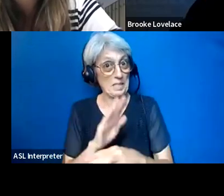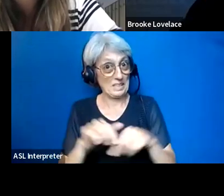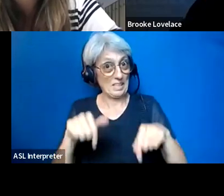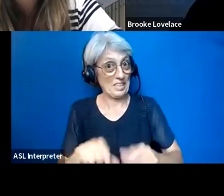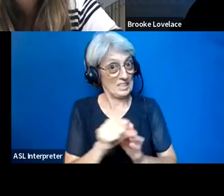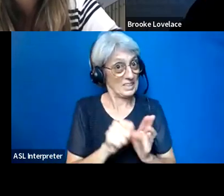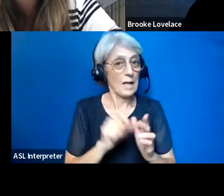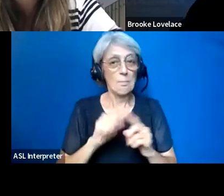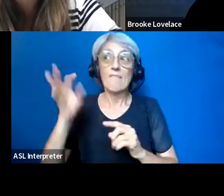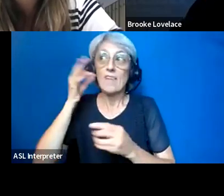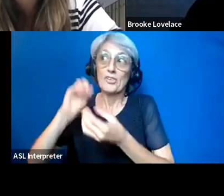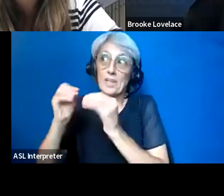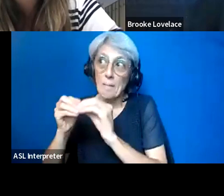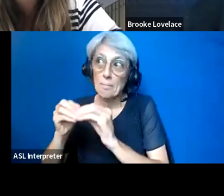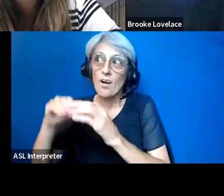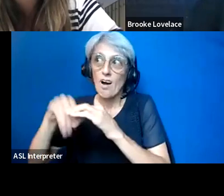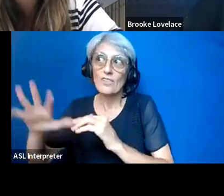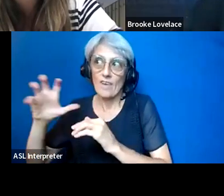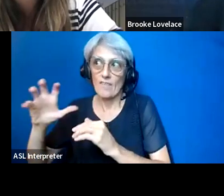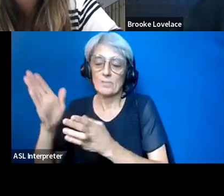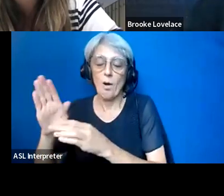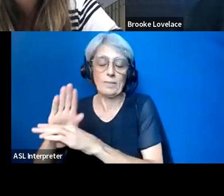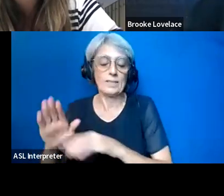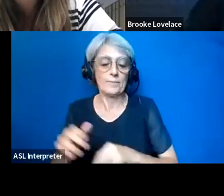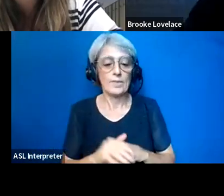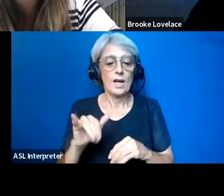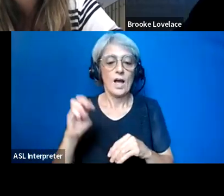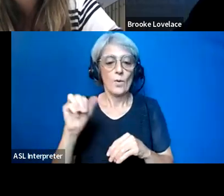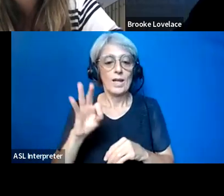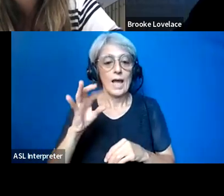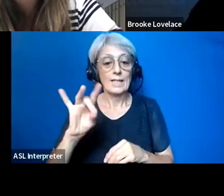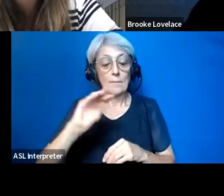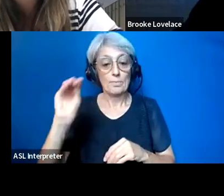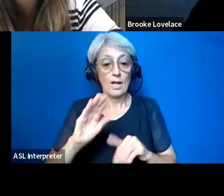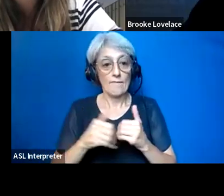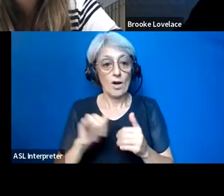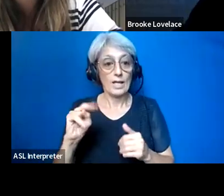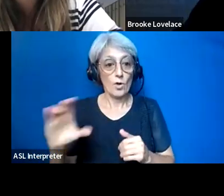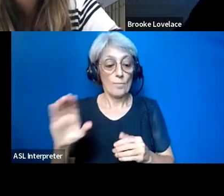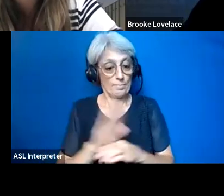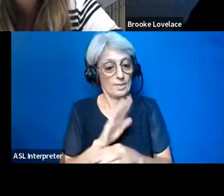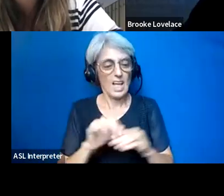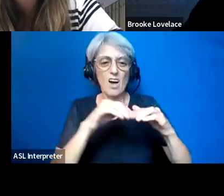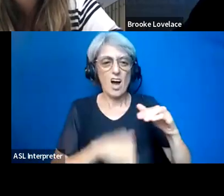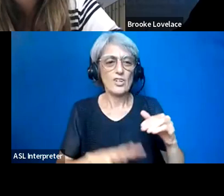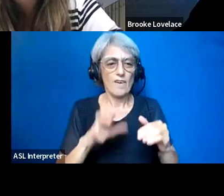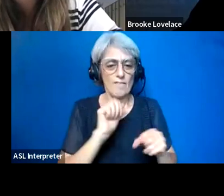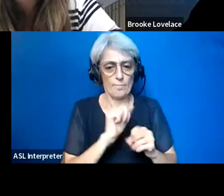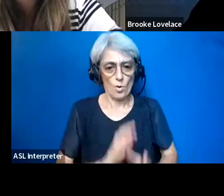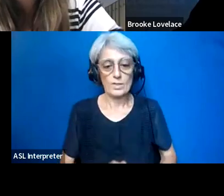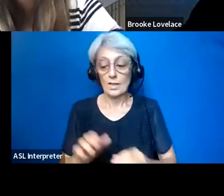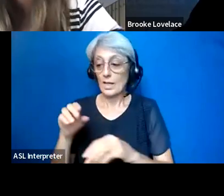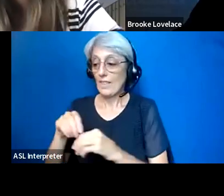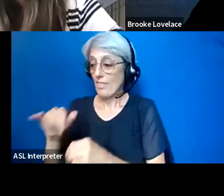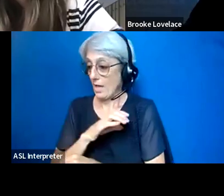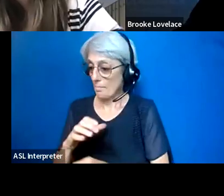number. And in Iowa, 98% of all incorporated businesses have less than 500 employees. So through this committee, she